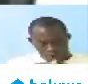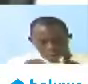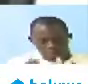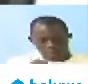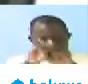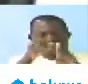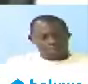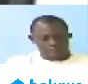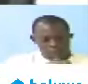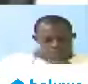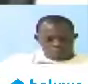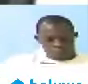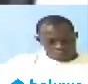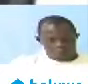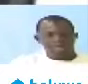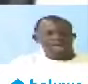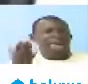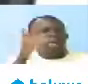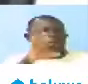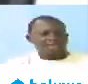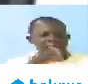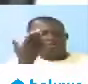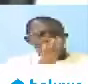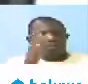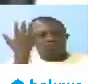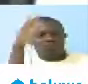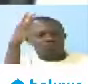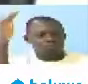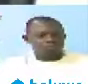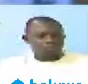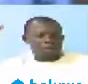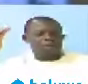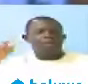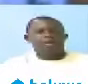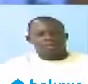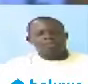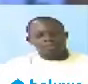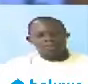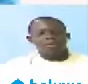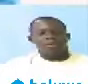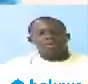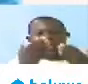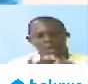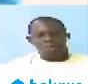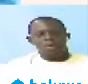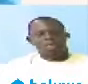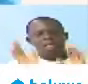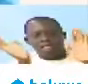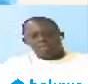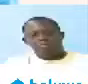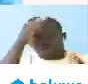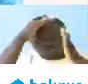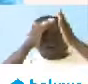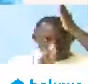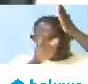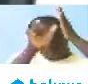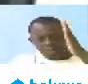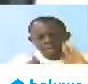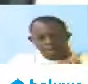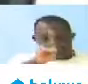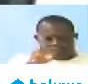So never na ulo ko na war woman. Whenever I come from the bush, so I na soldier ul bulaje. I leave my soldiers